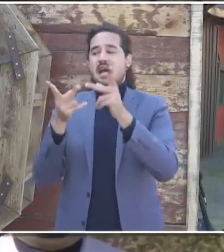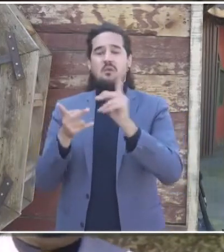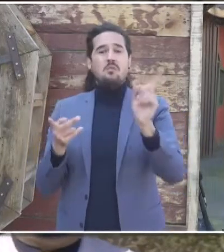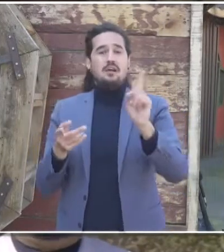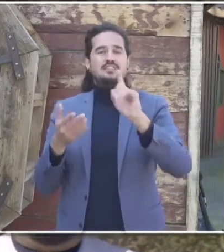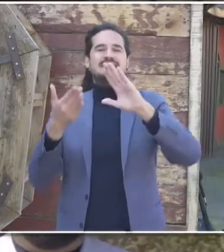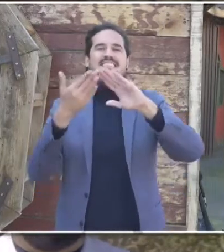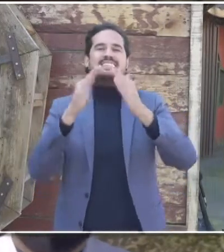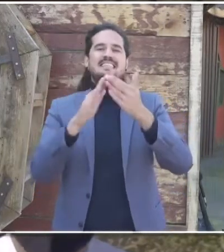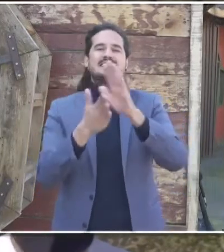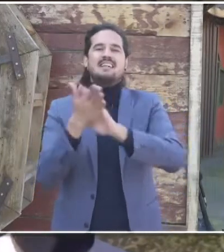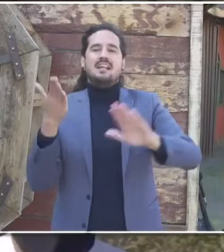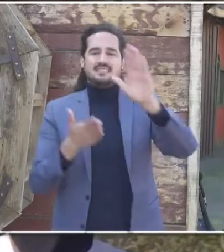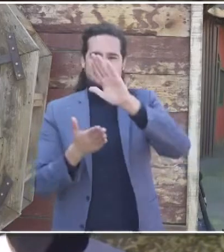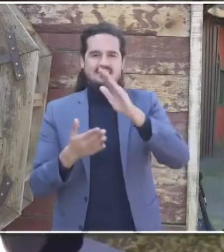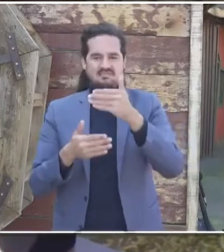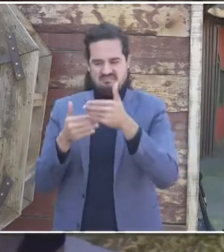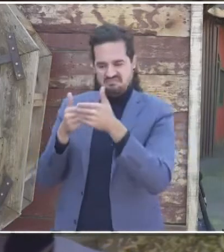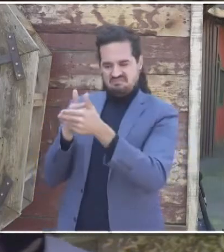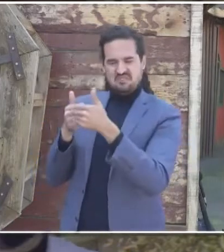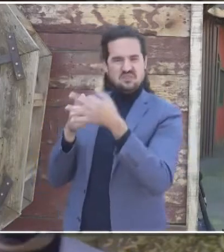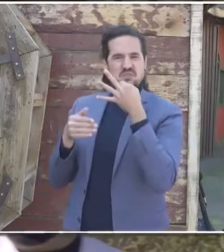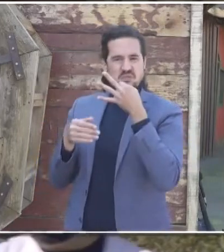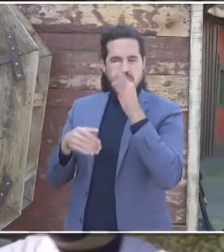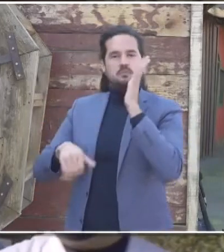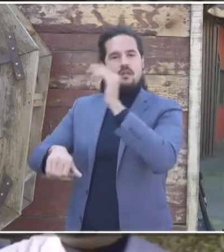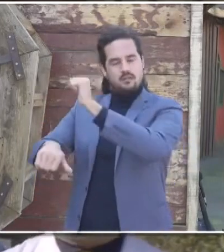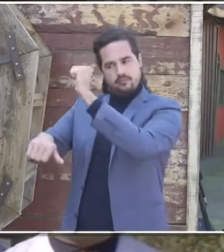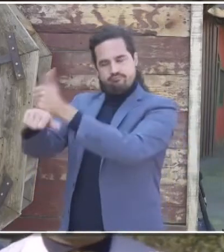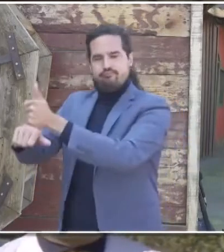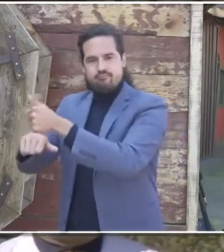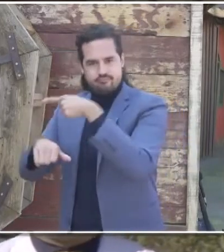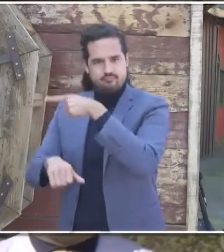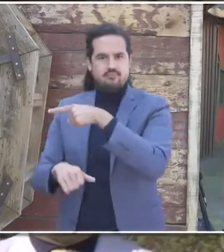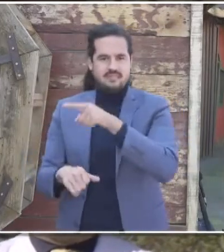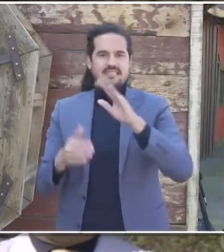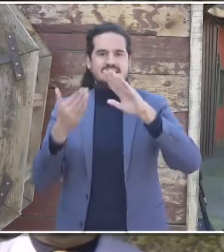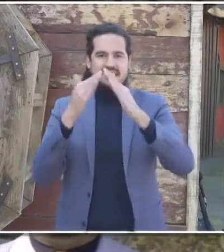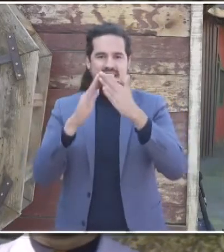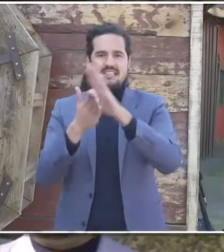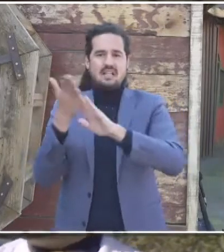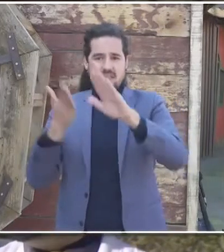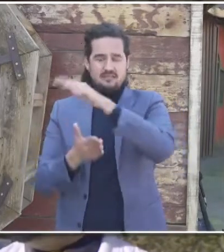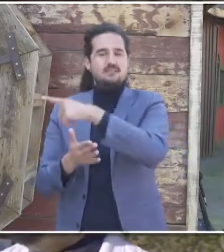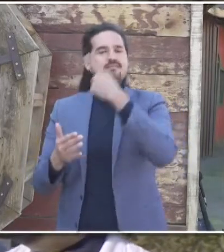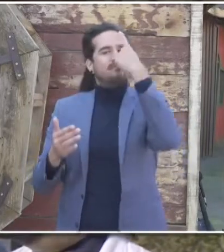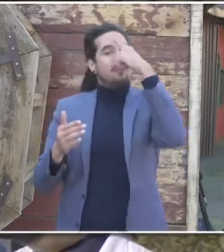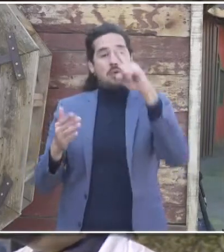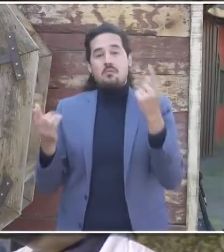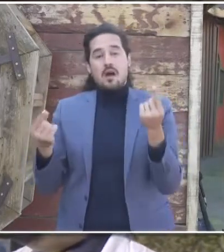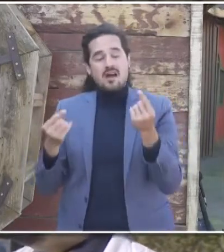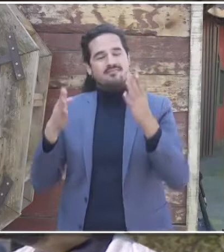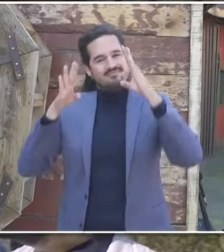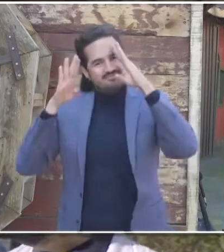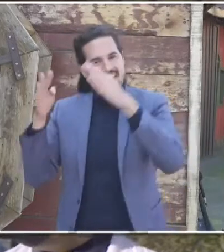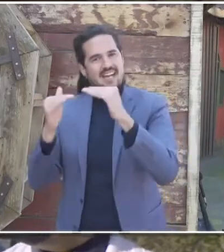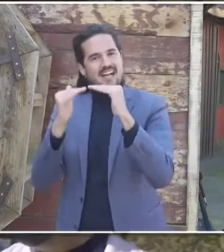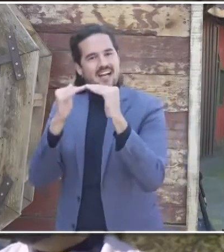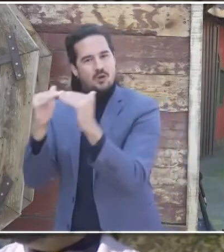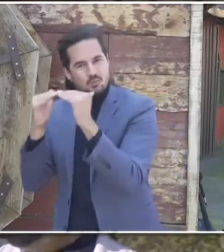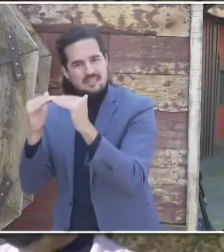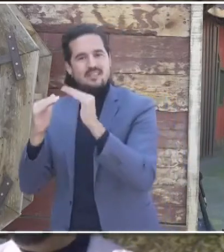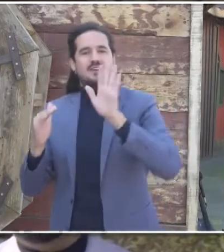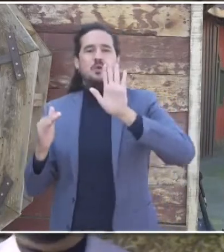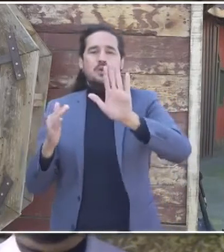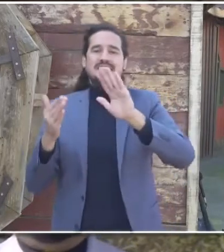few days. And again, focused on equity. So this is the beginning of an effort to streamline,